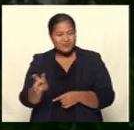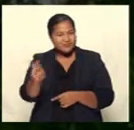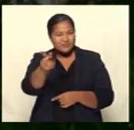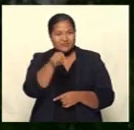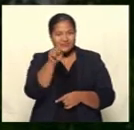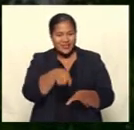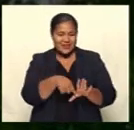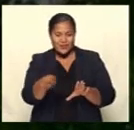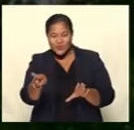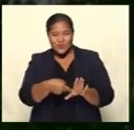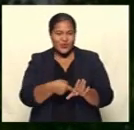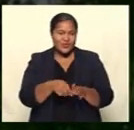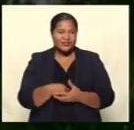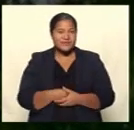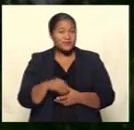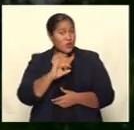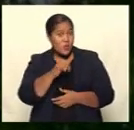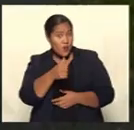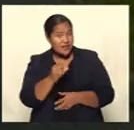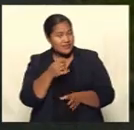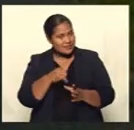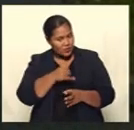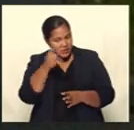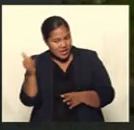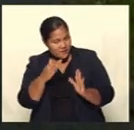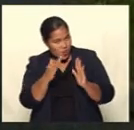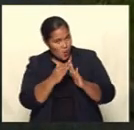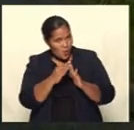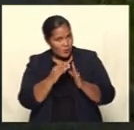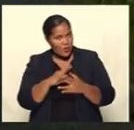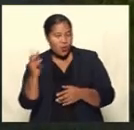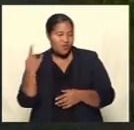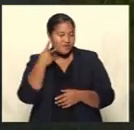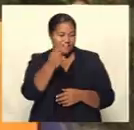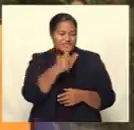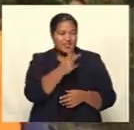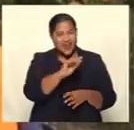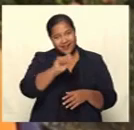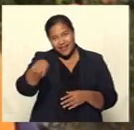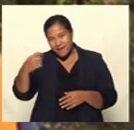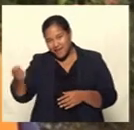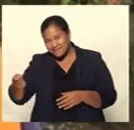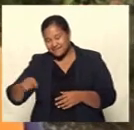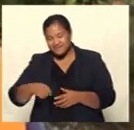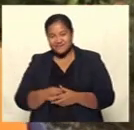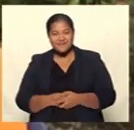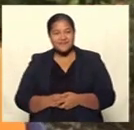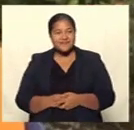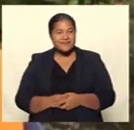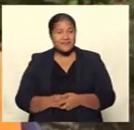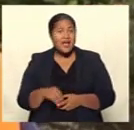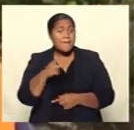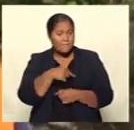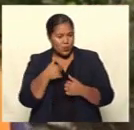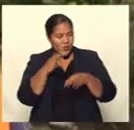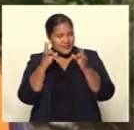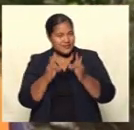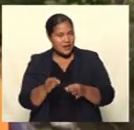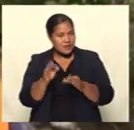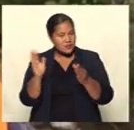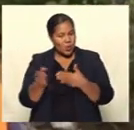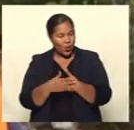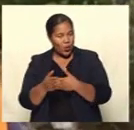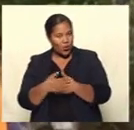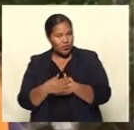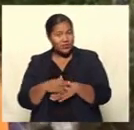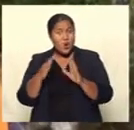community. No one is allowed to leave their homes or visit neighbors. We have decided to close our home to